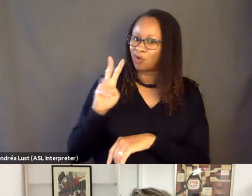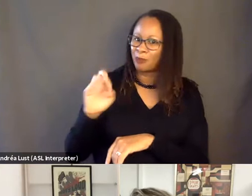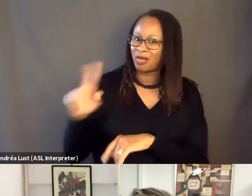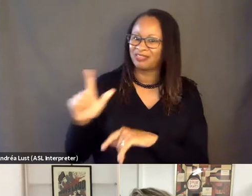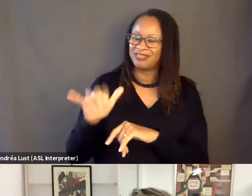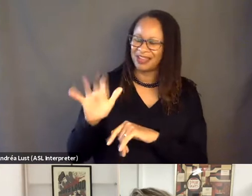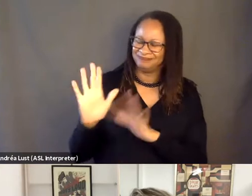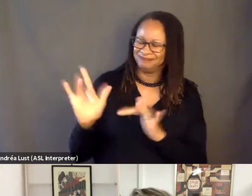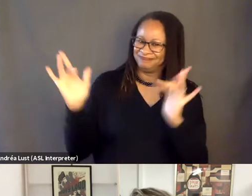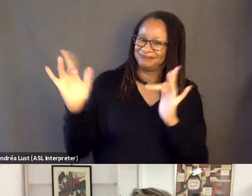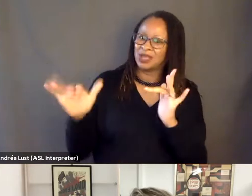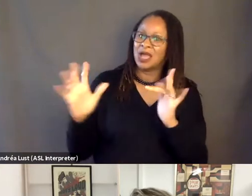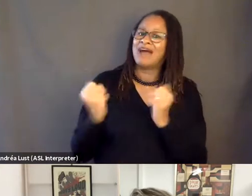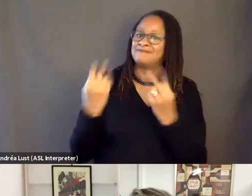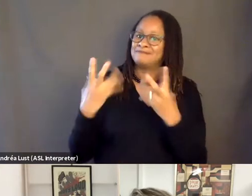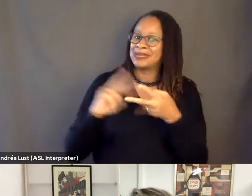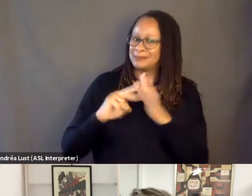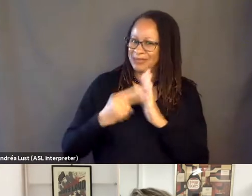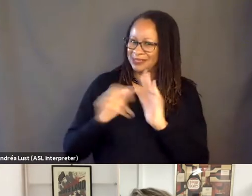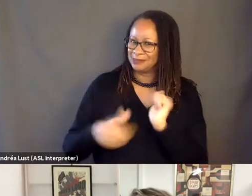phrase with many meanings.